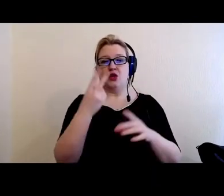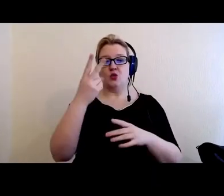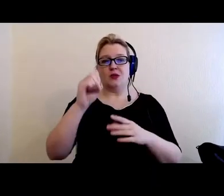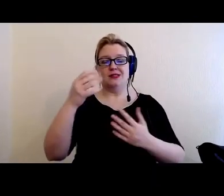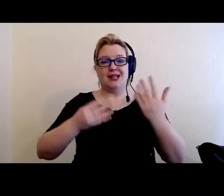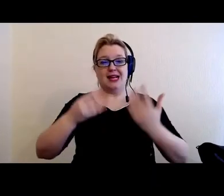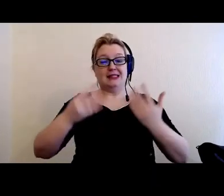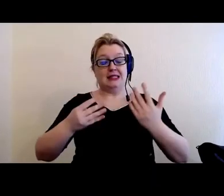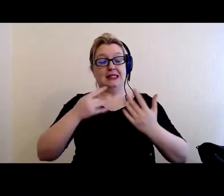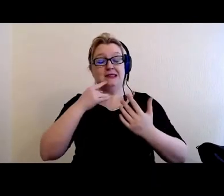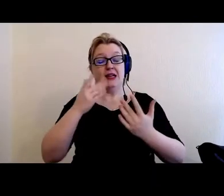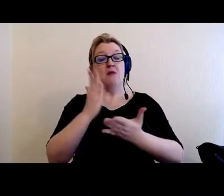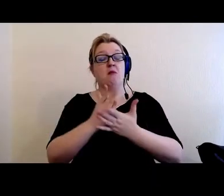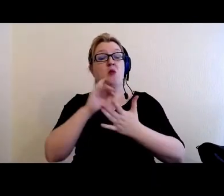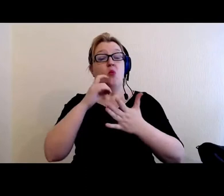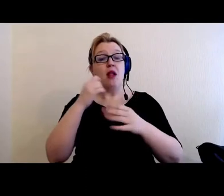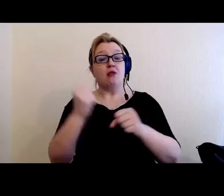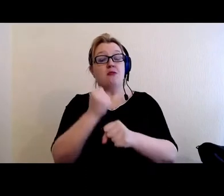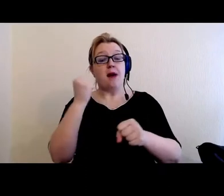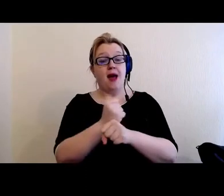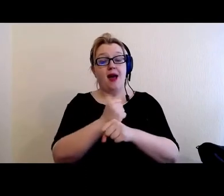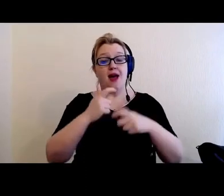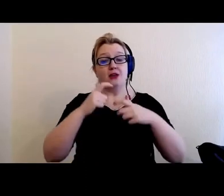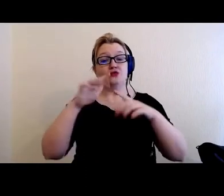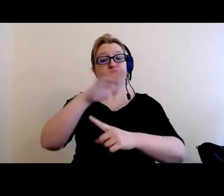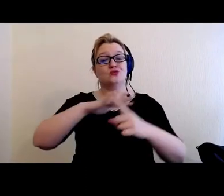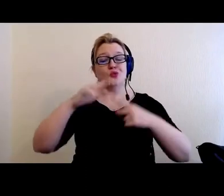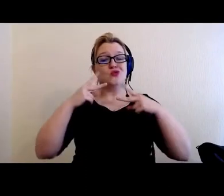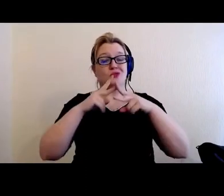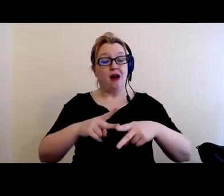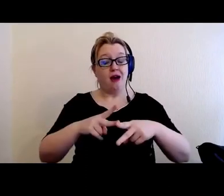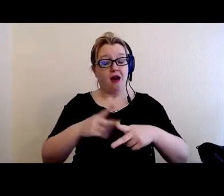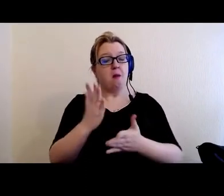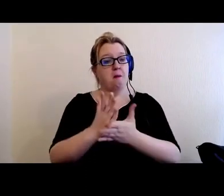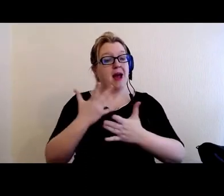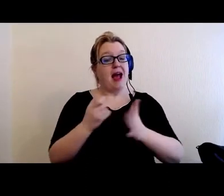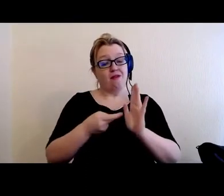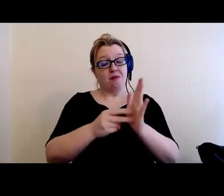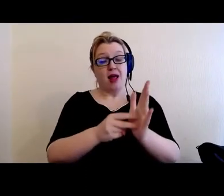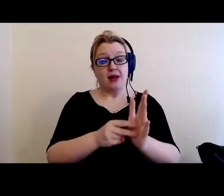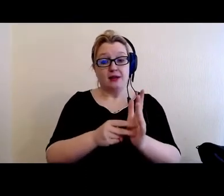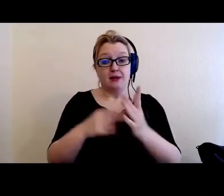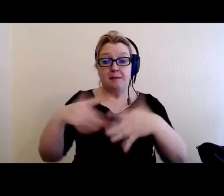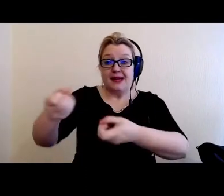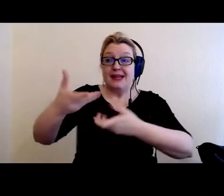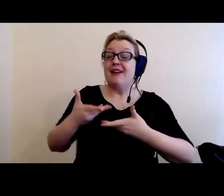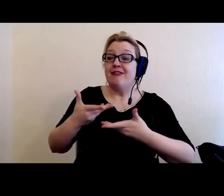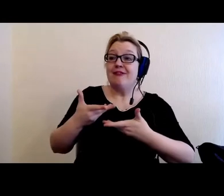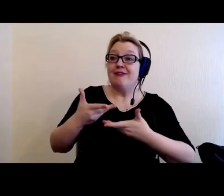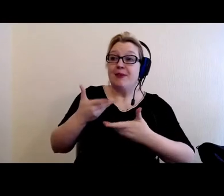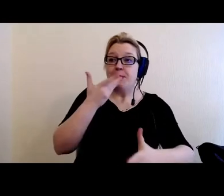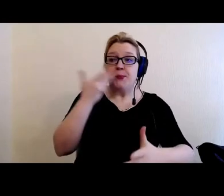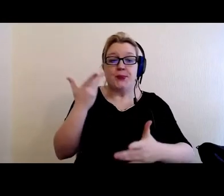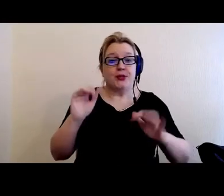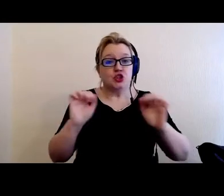plan." 18 months later, we haven't seen that plan. It's not clear to me that the Prime Minister understands the